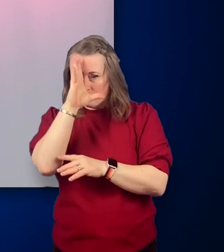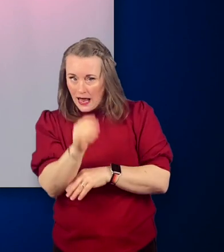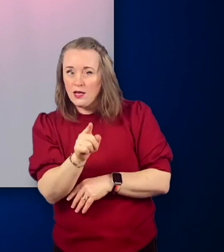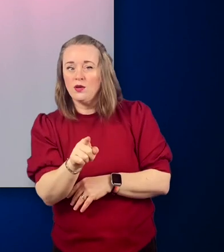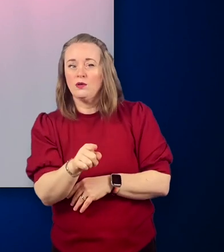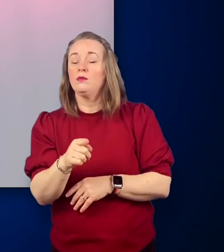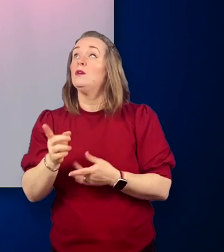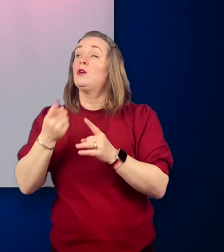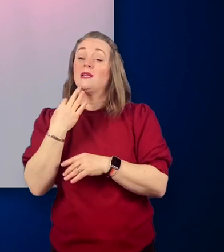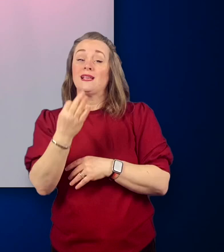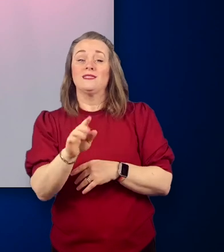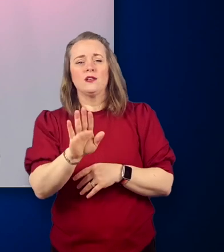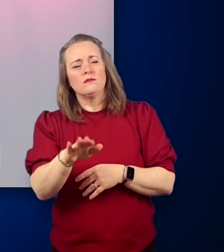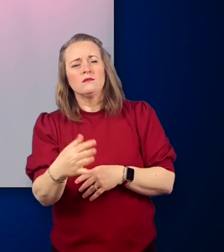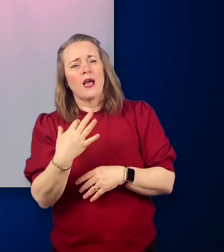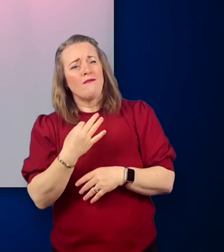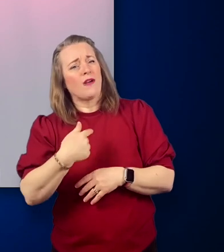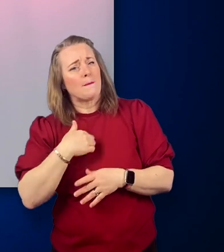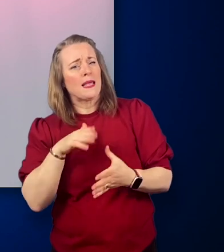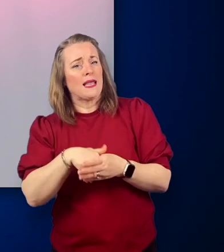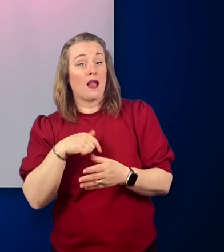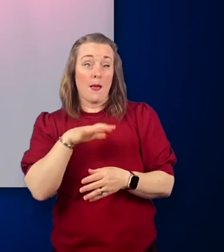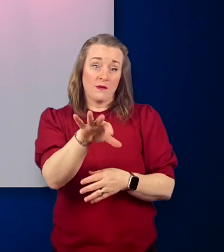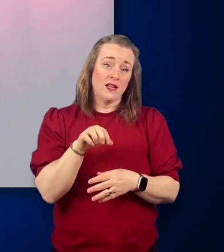Invite me in. I'm inviting you